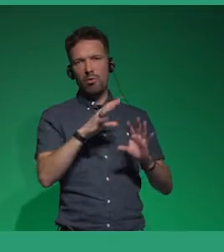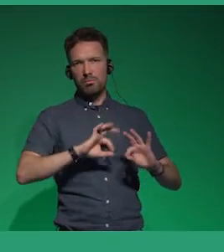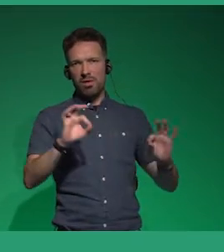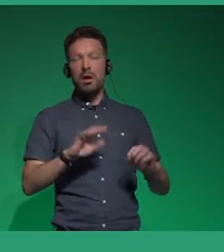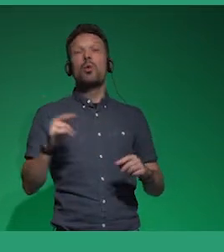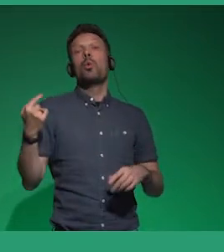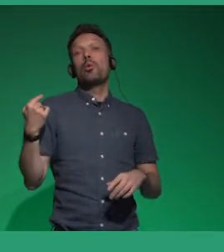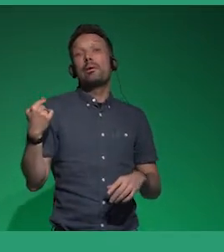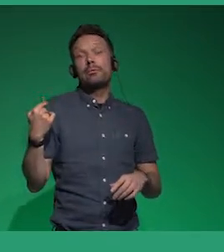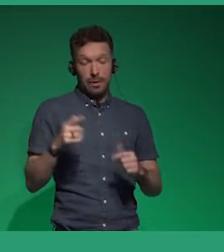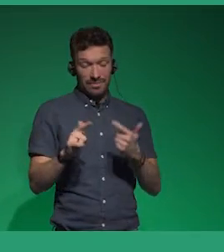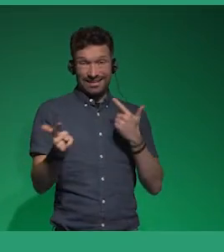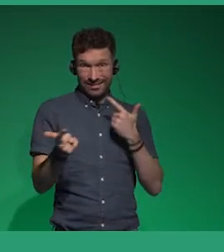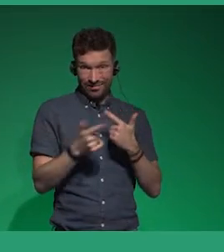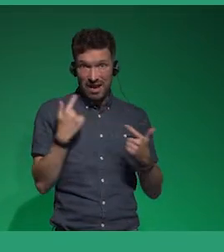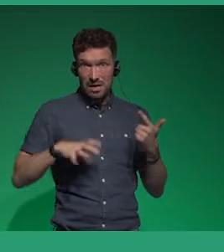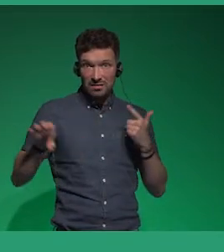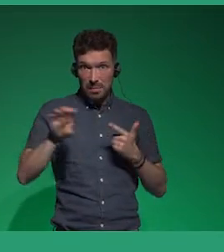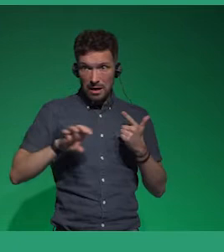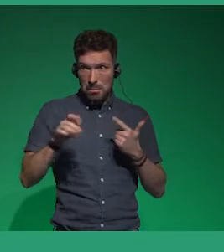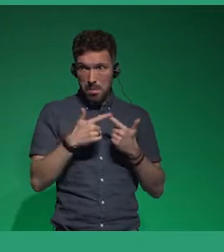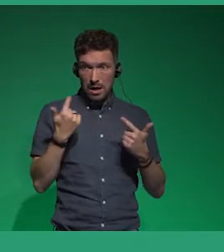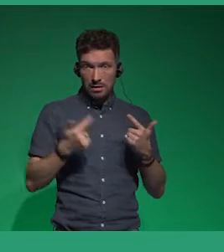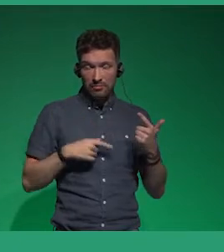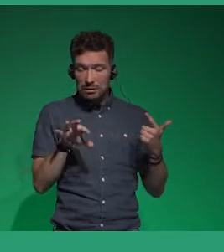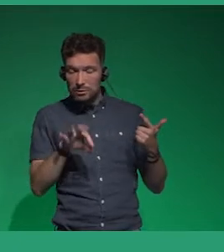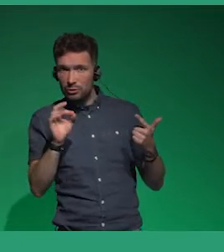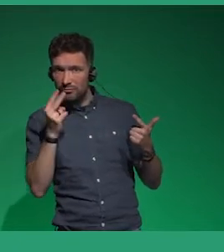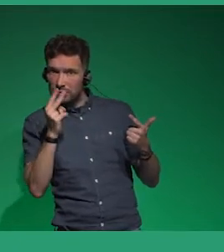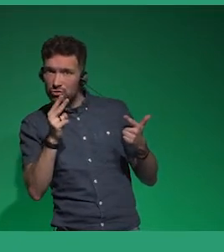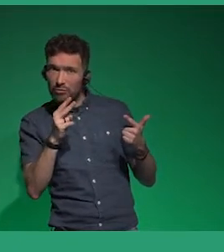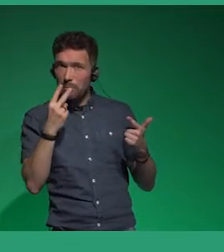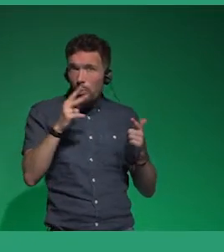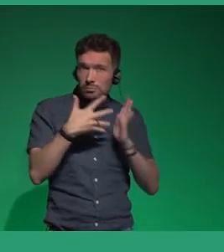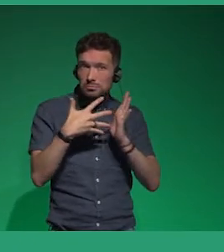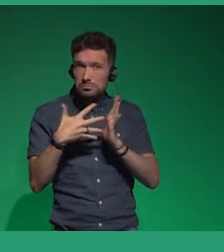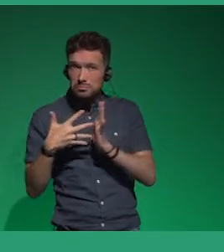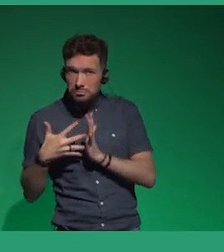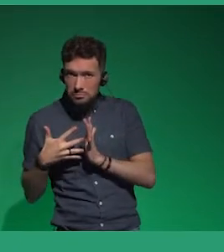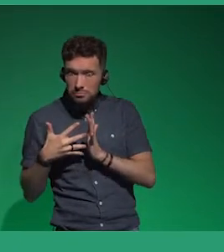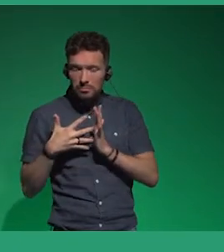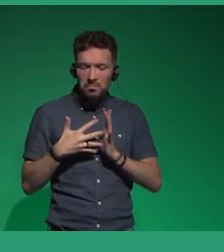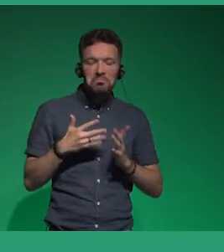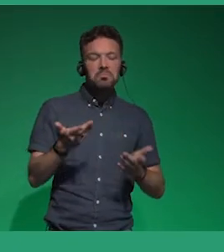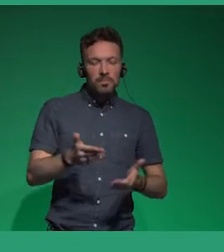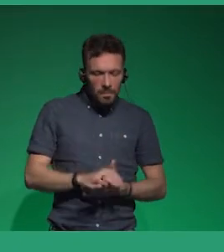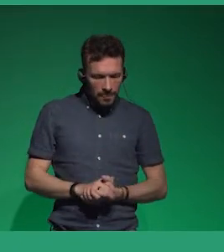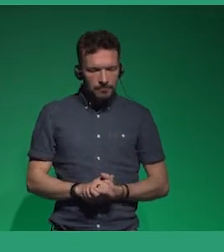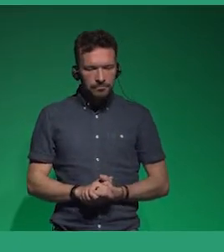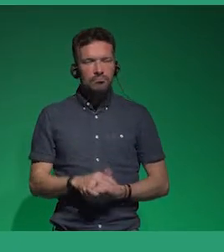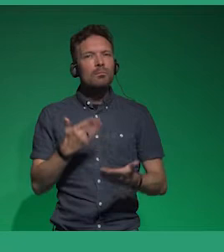a so-called biodiversity enrichment experiment. So we are in this monoculture of conventional oil palm